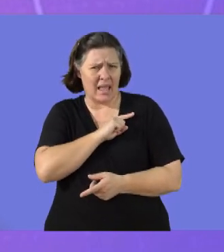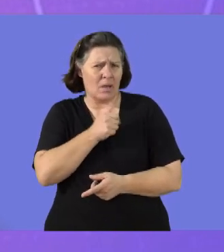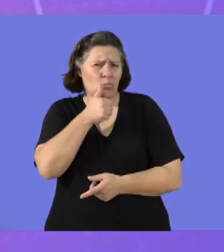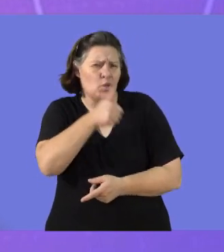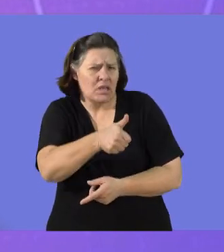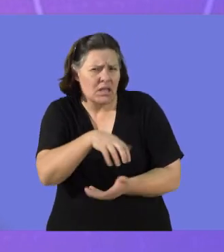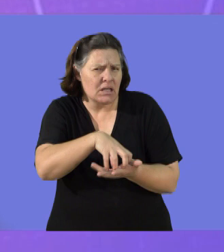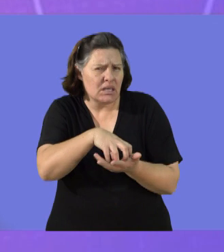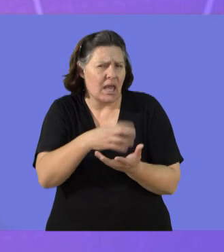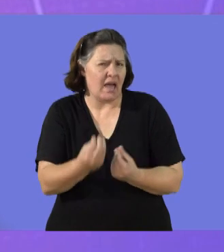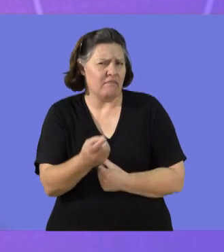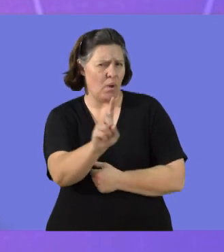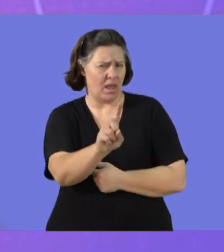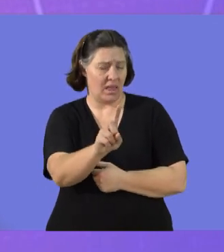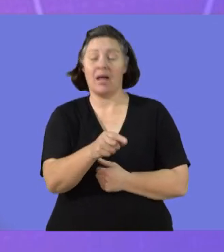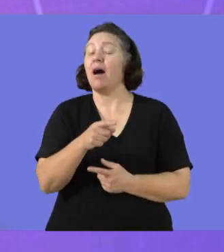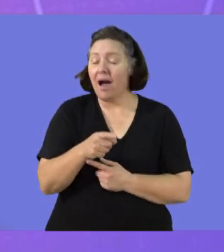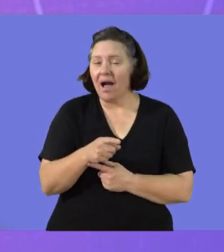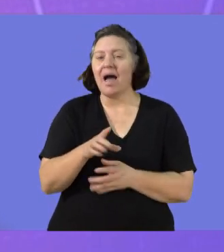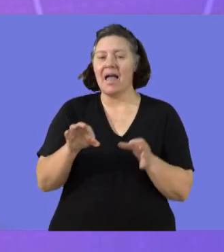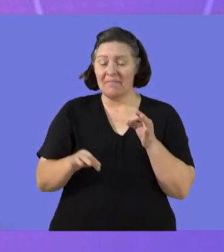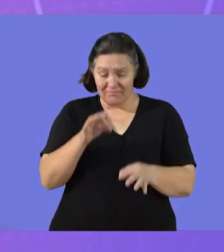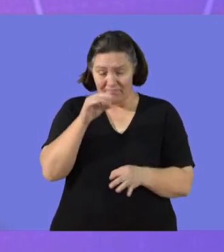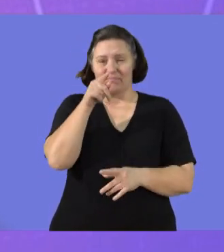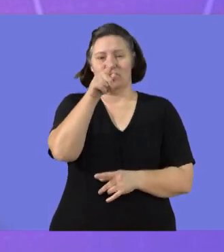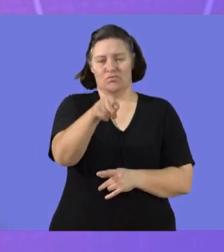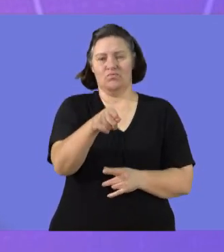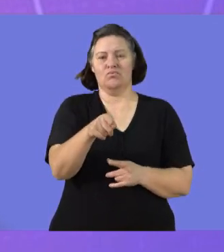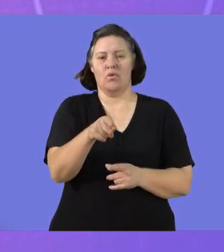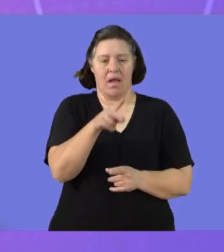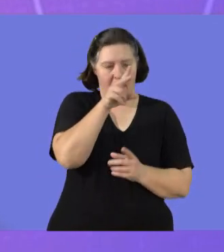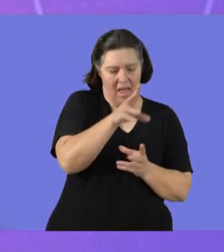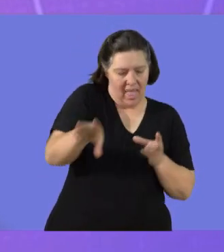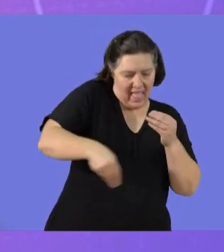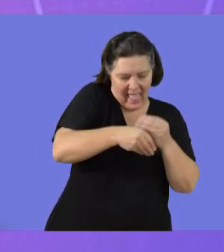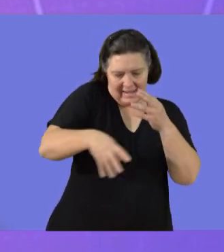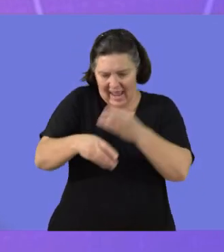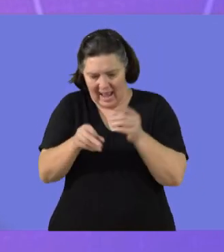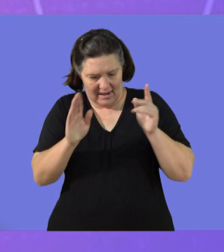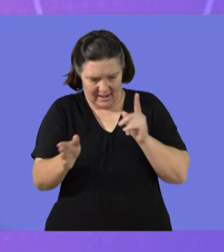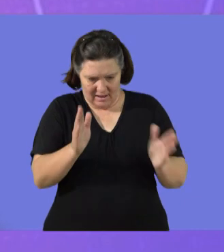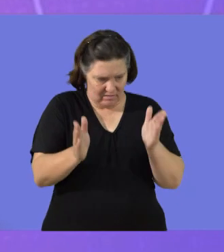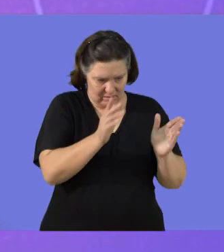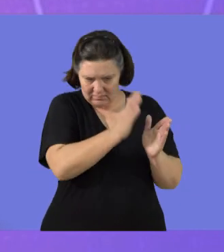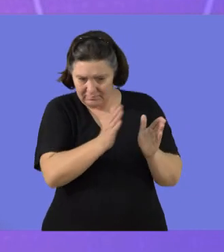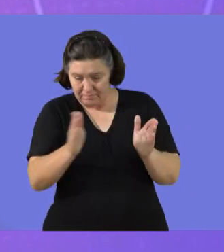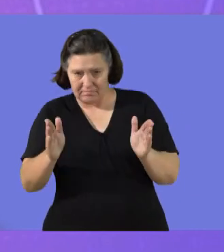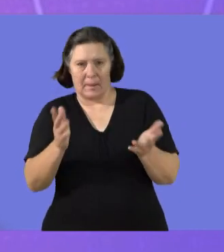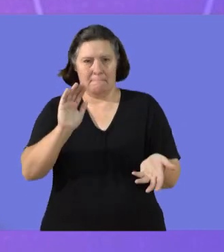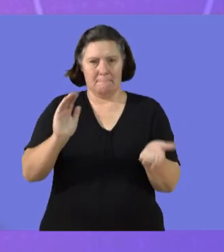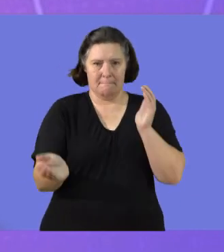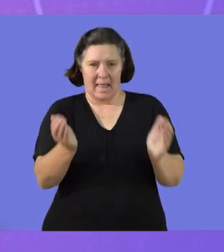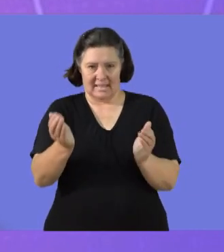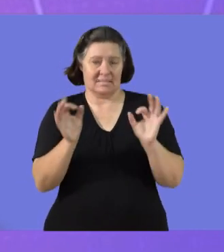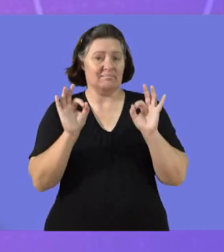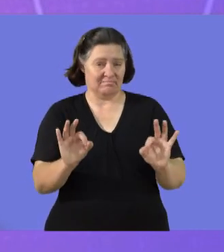muffin to be yummy? The muffin will be yummy if and only if the ratio of the ingredients is balanced.